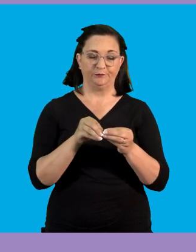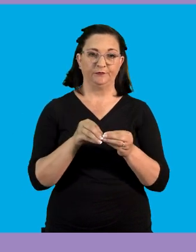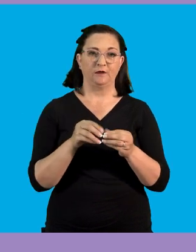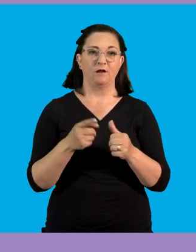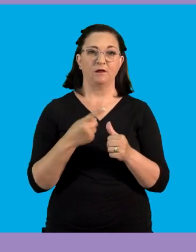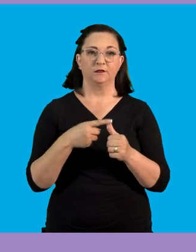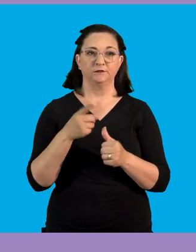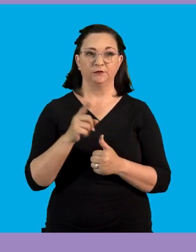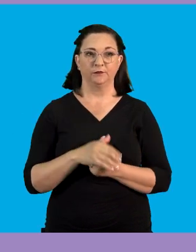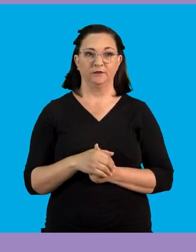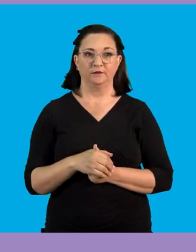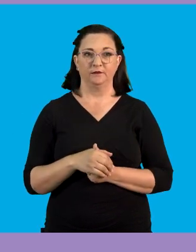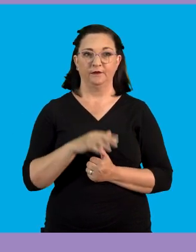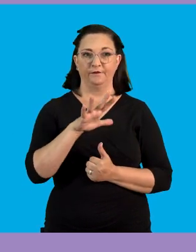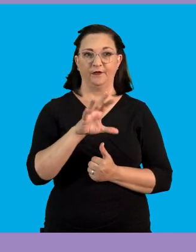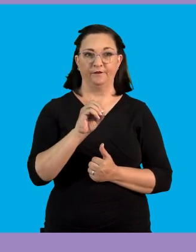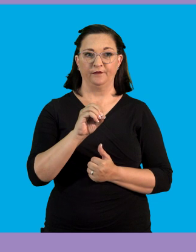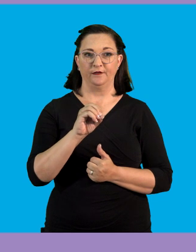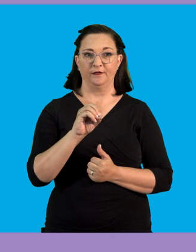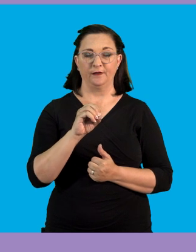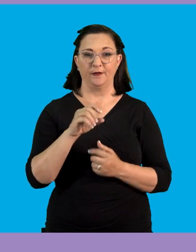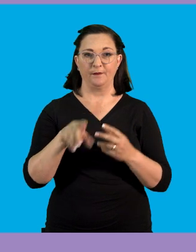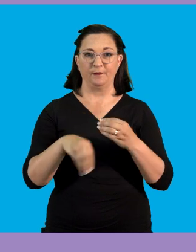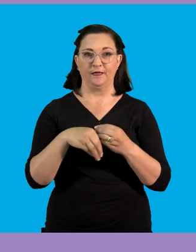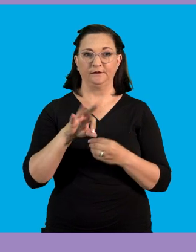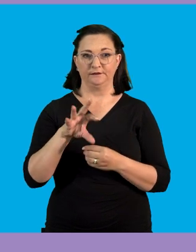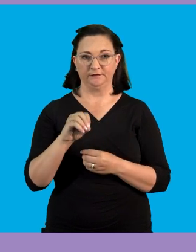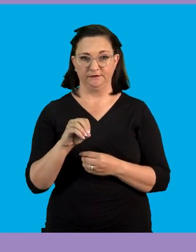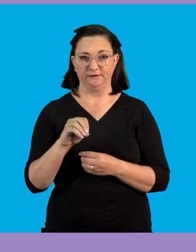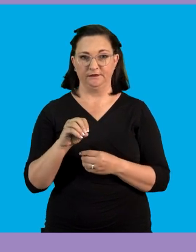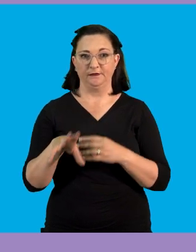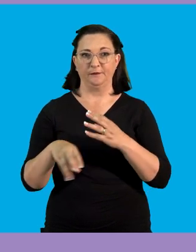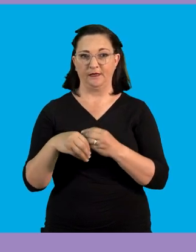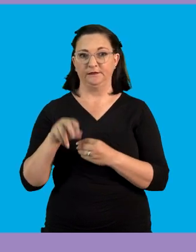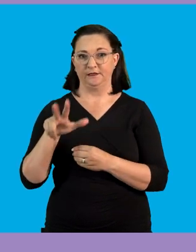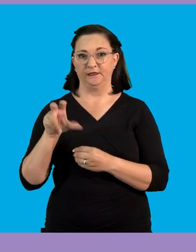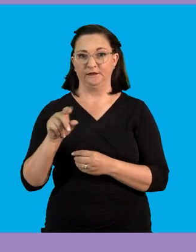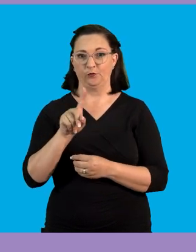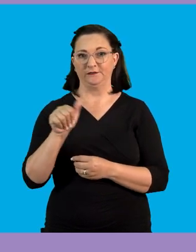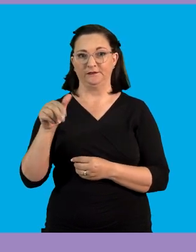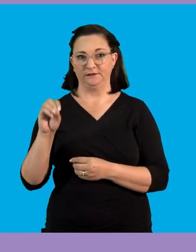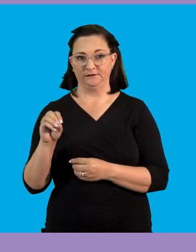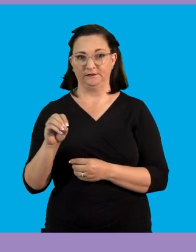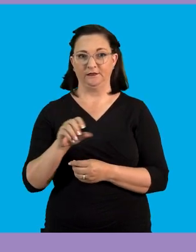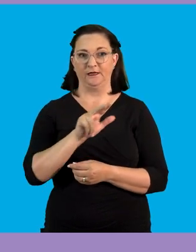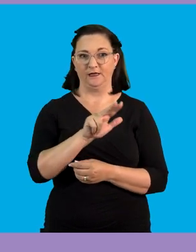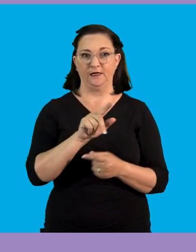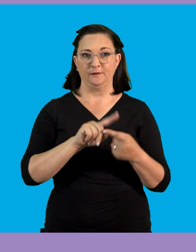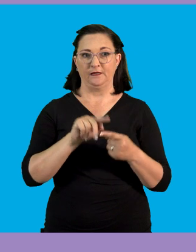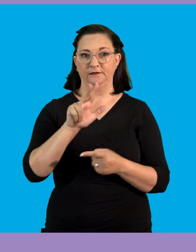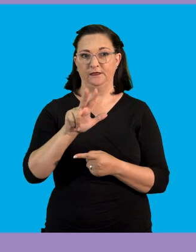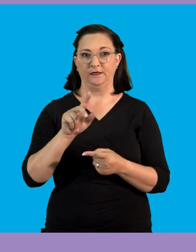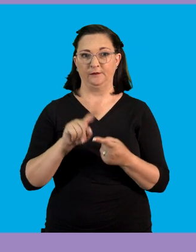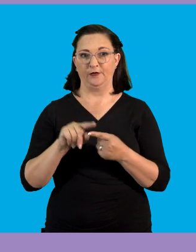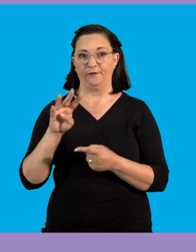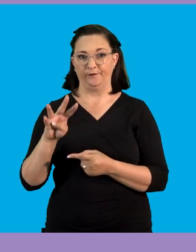up. 50 plus 30 is 80, plus 80 is 160, and then 8 plus 8 plus